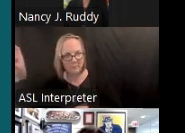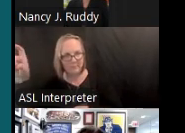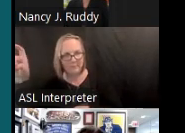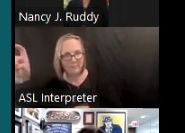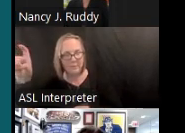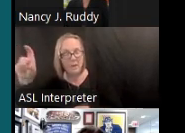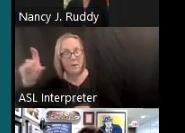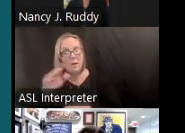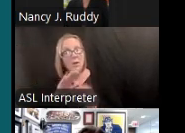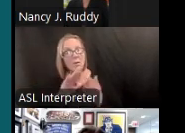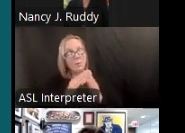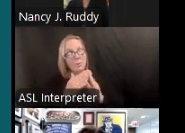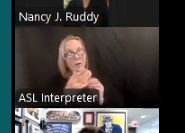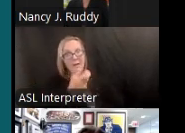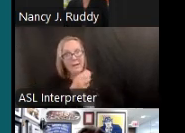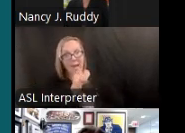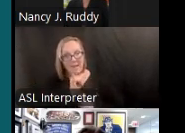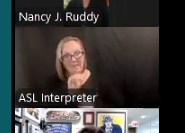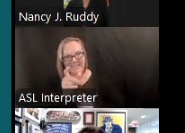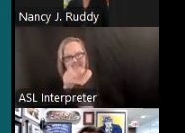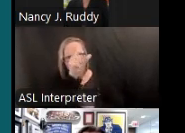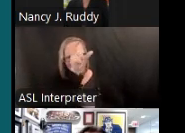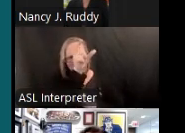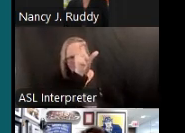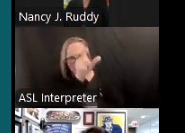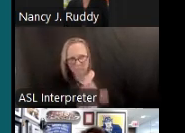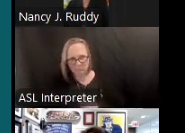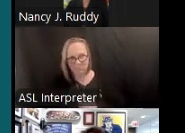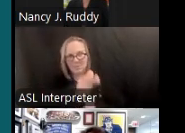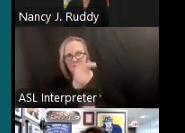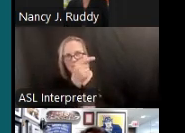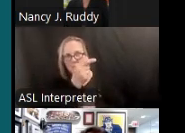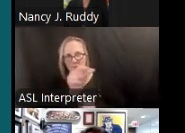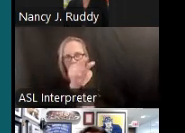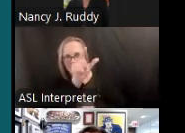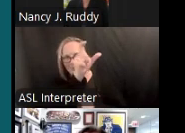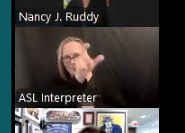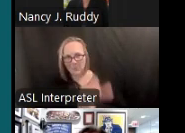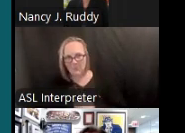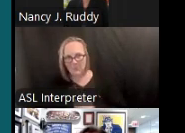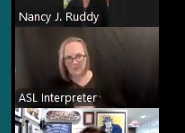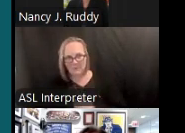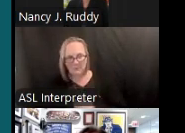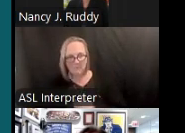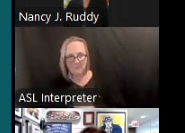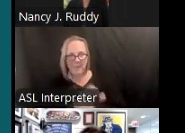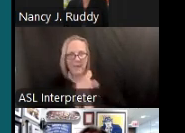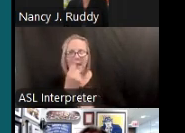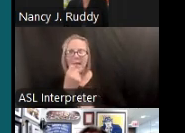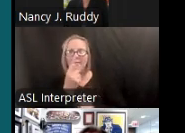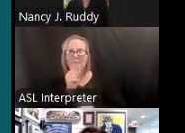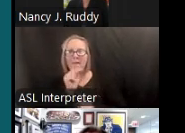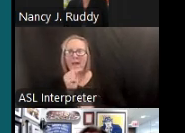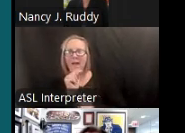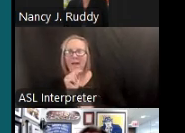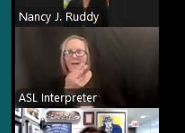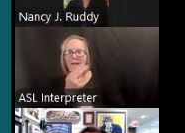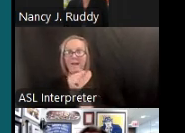community gallery space would be located along 11th Avenue, shown here in light green on the left side of the